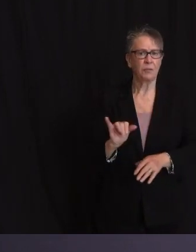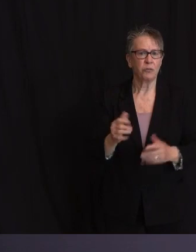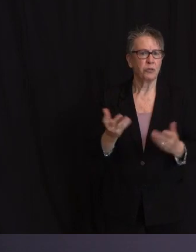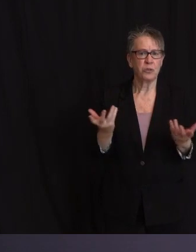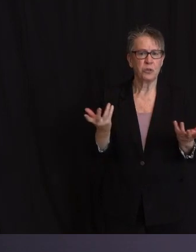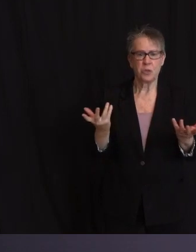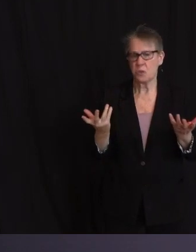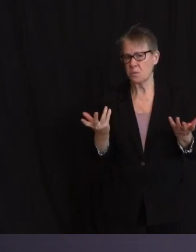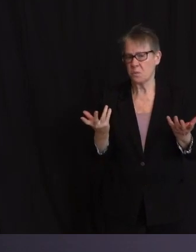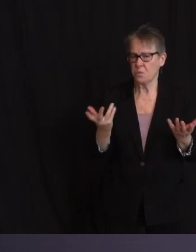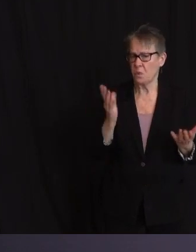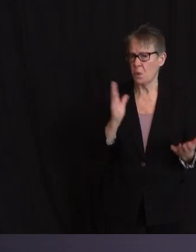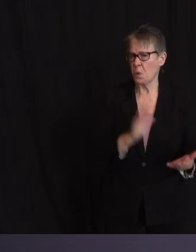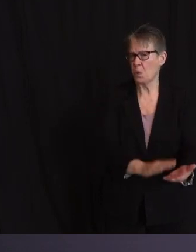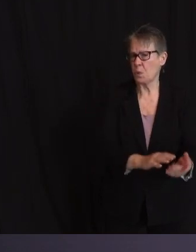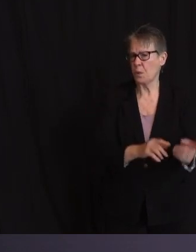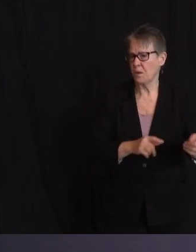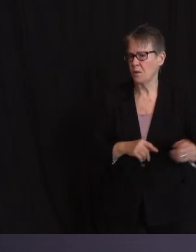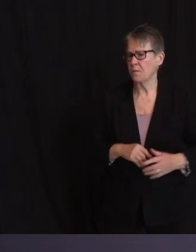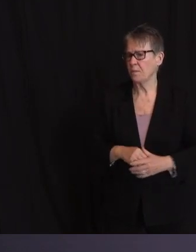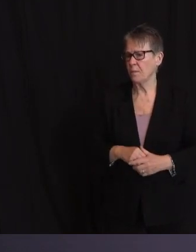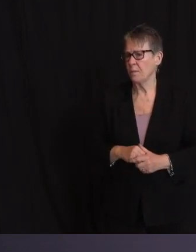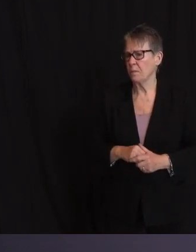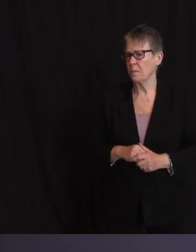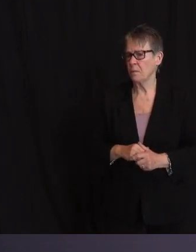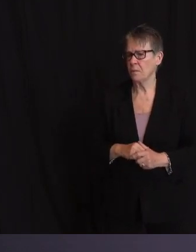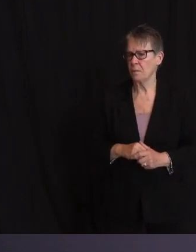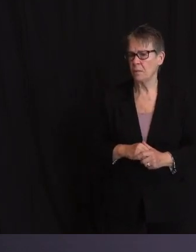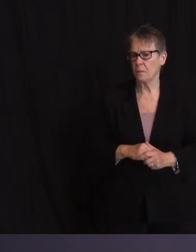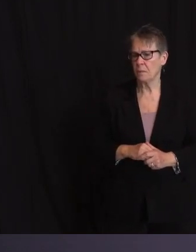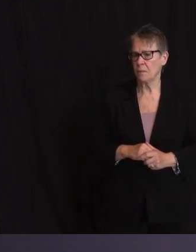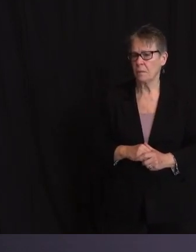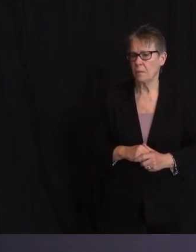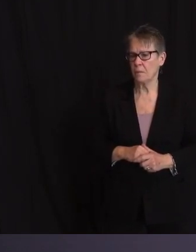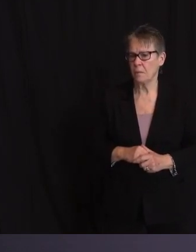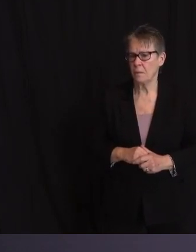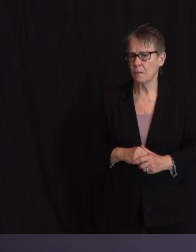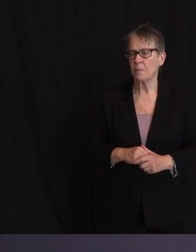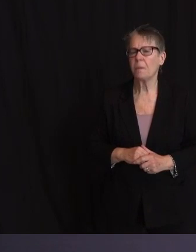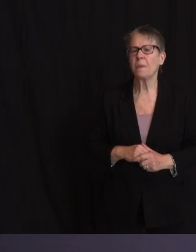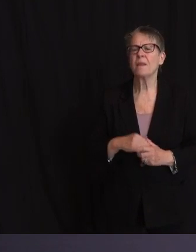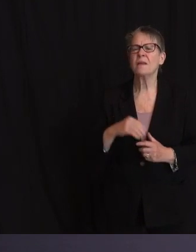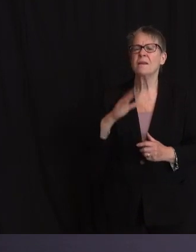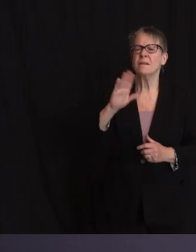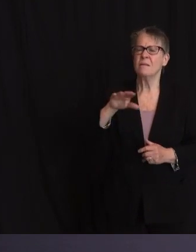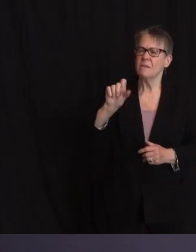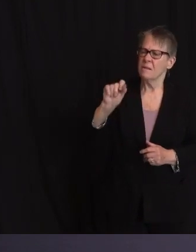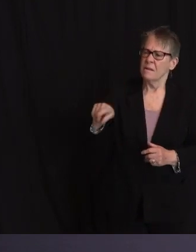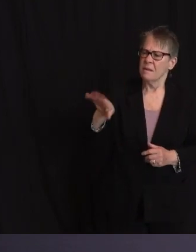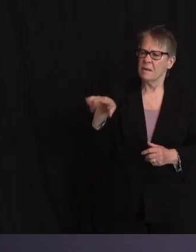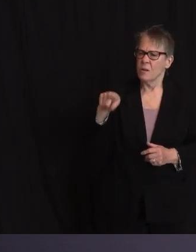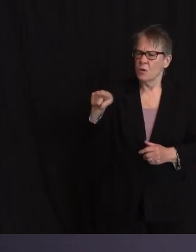is Andover required to stop admissions? And if it is that the only facility in New Jersey required to stop that?